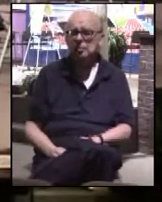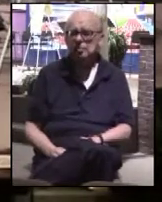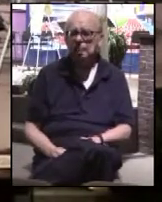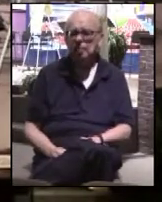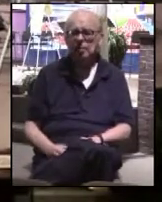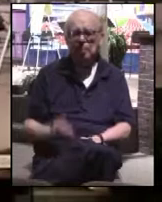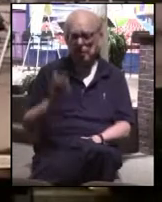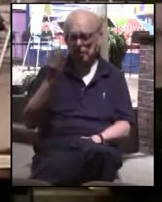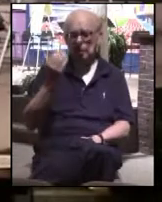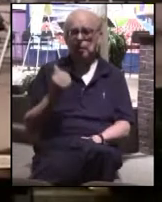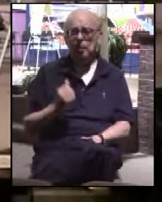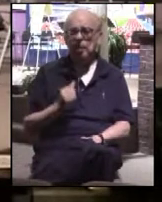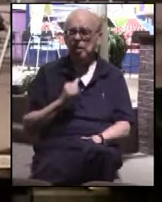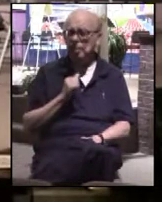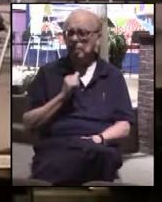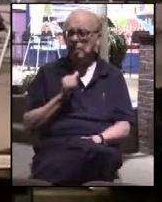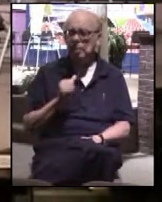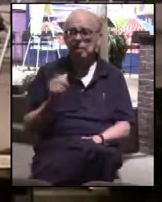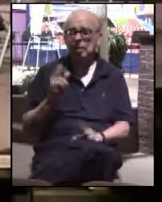why aren't they here